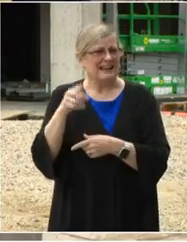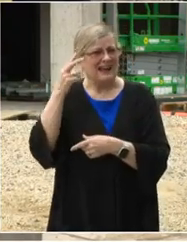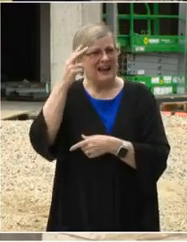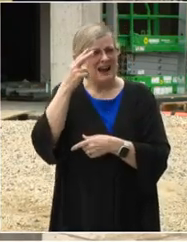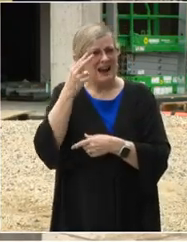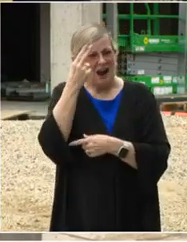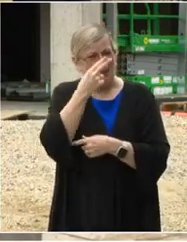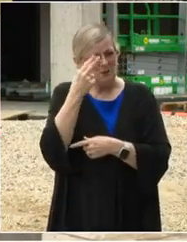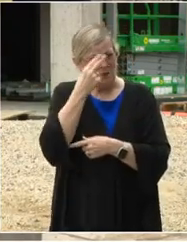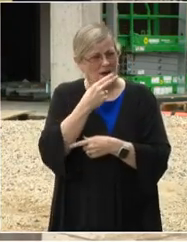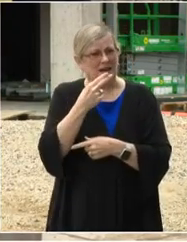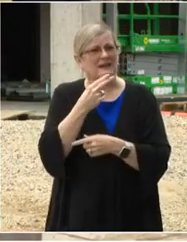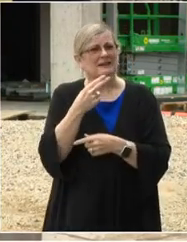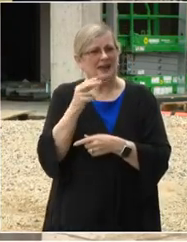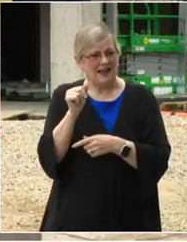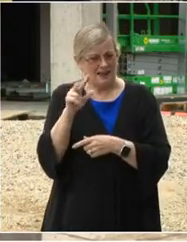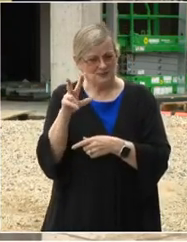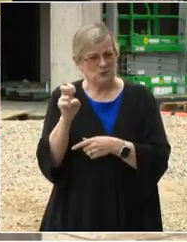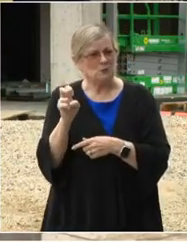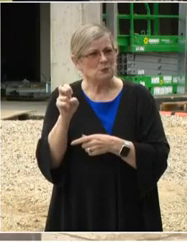units of affordable housing.